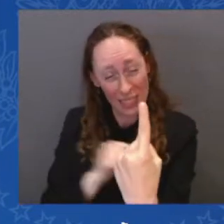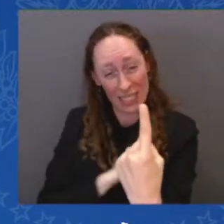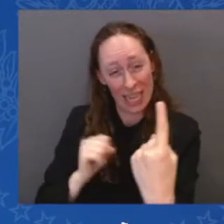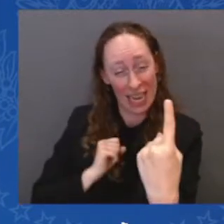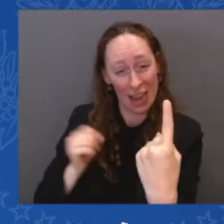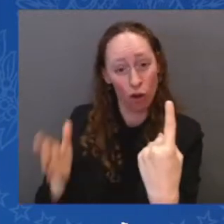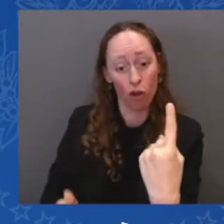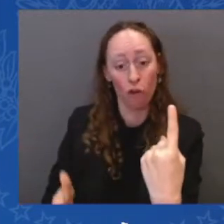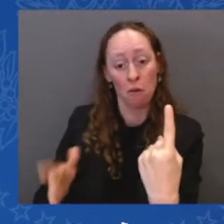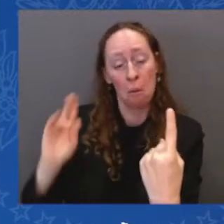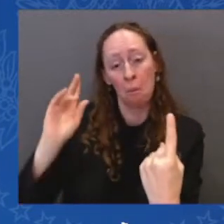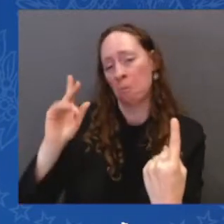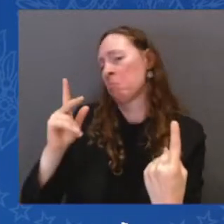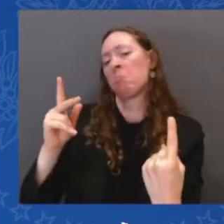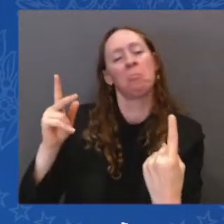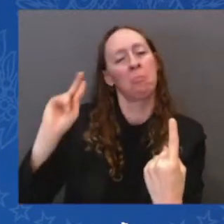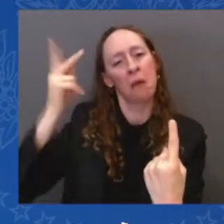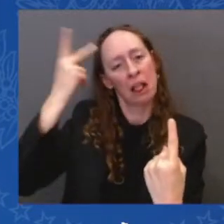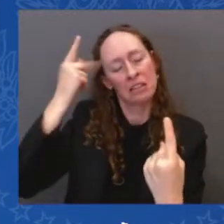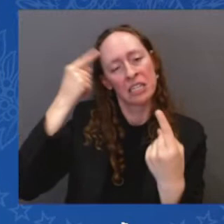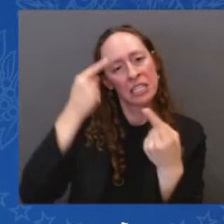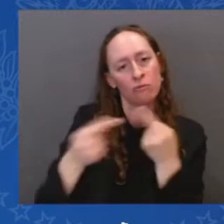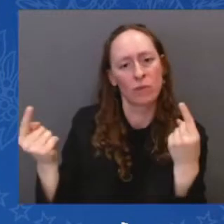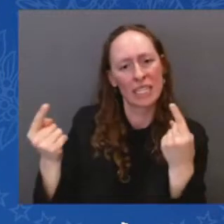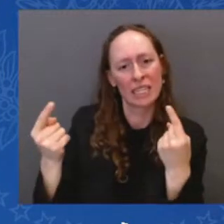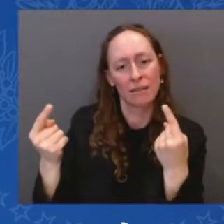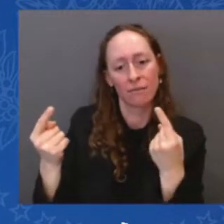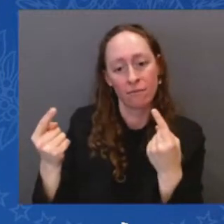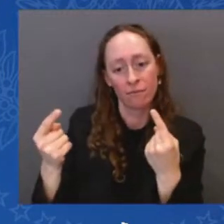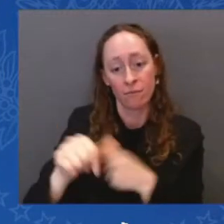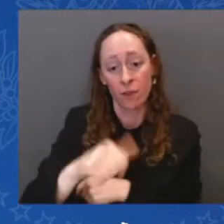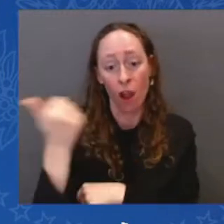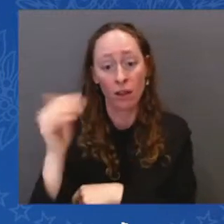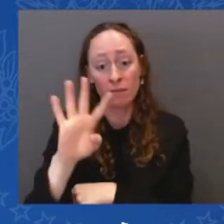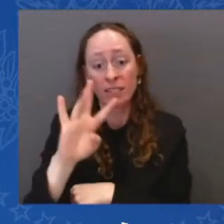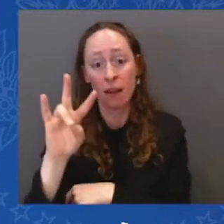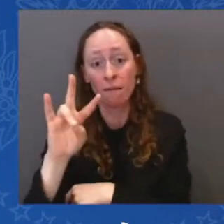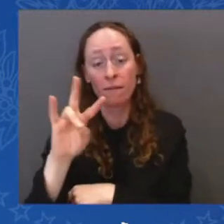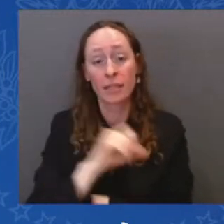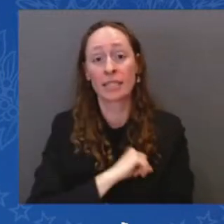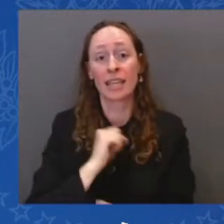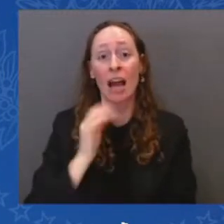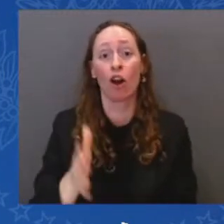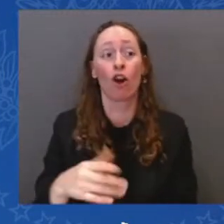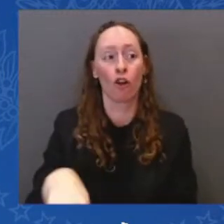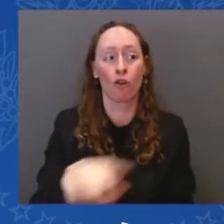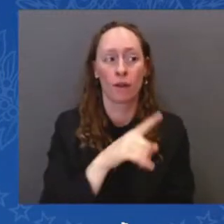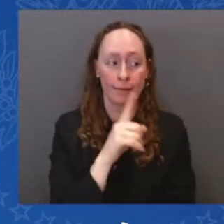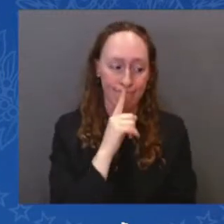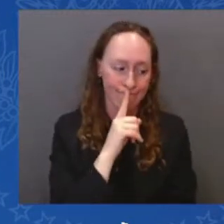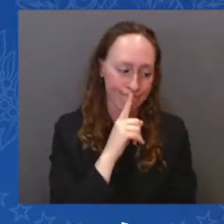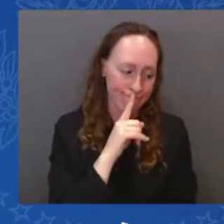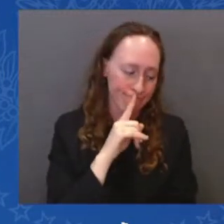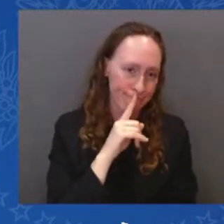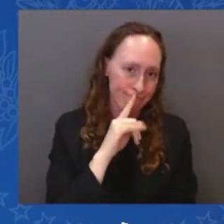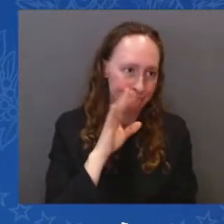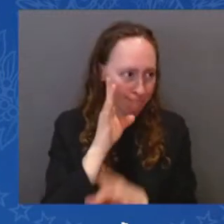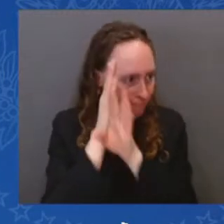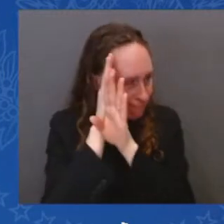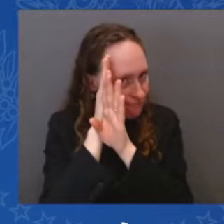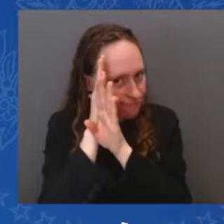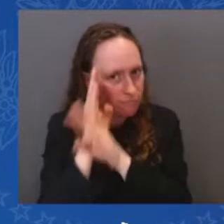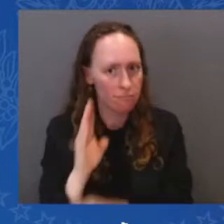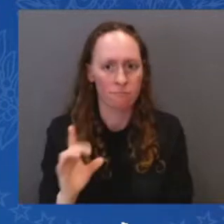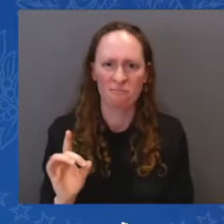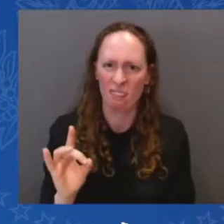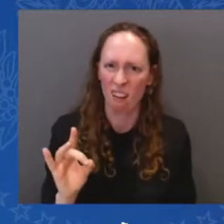another 47 of them. It's a drag on our force. It impacts everything from readiness to morale